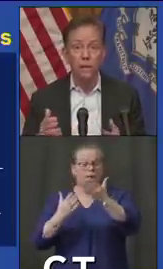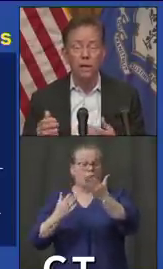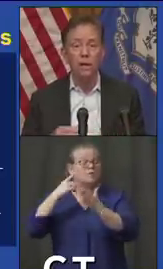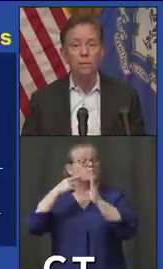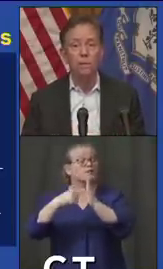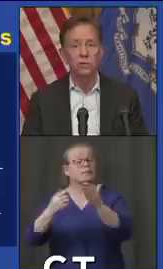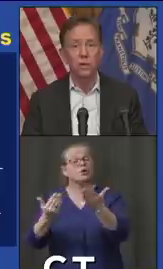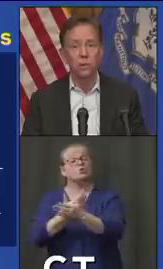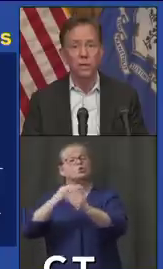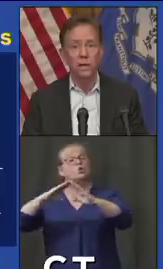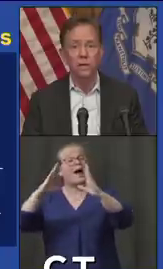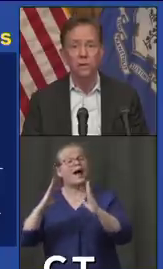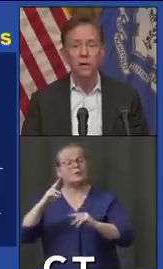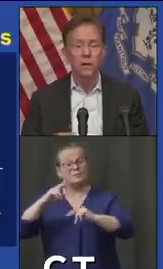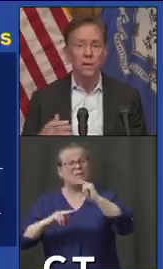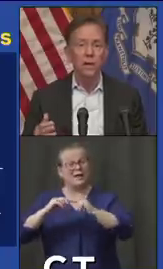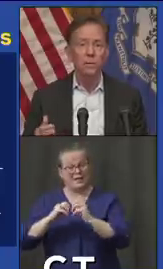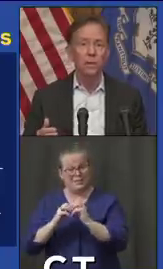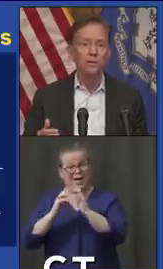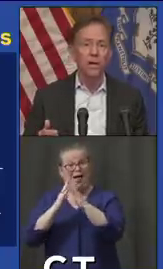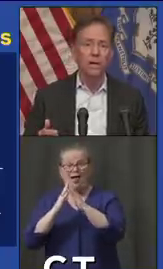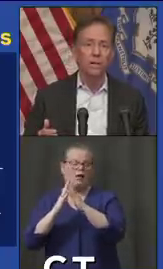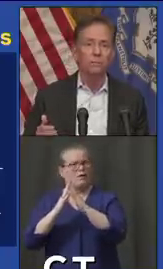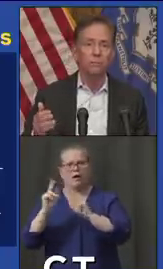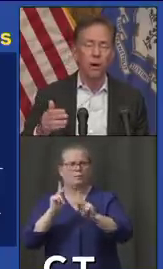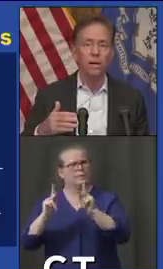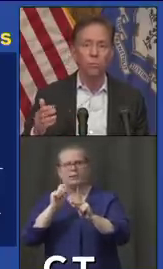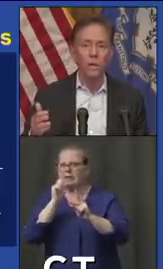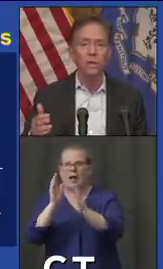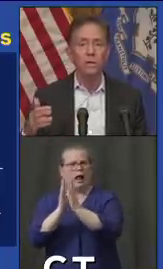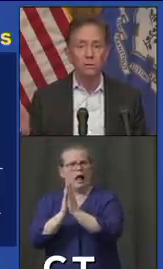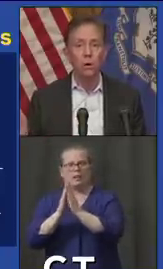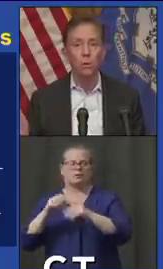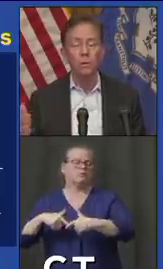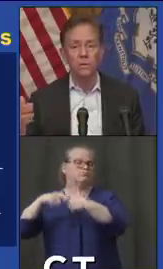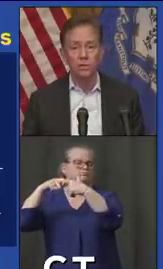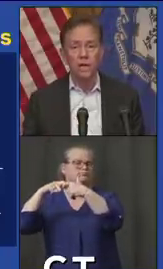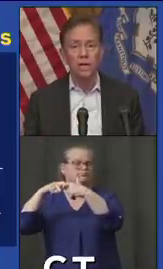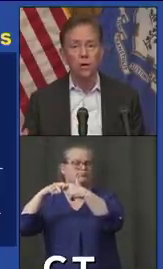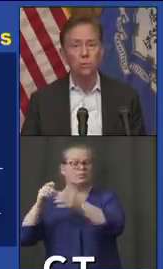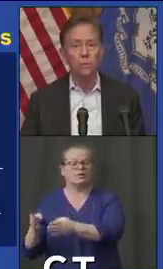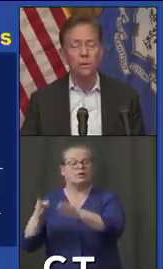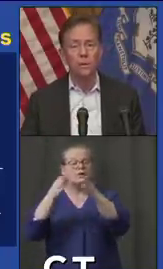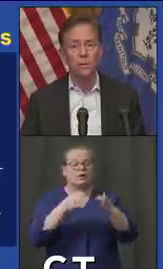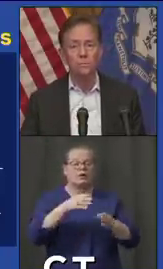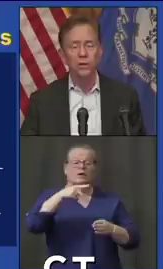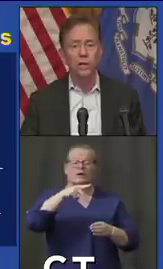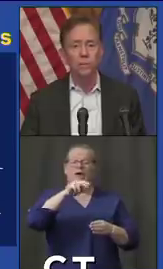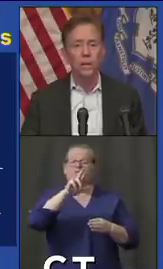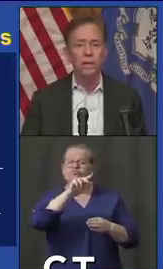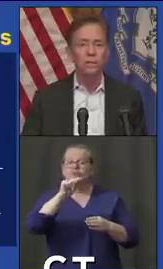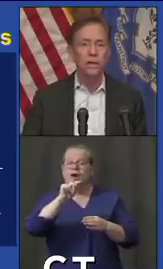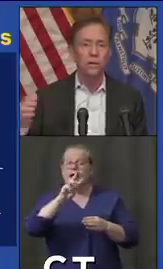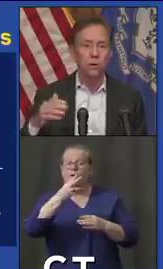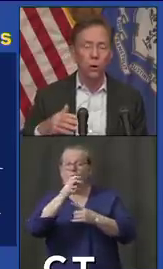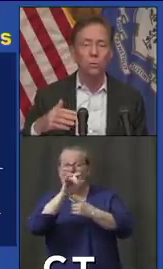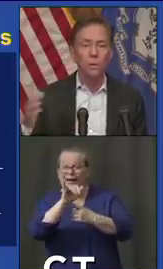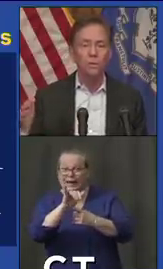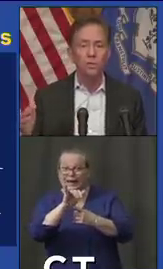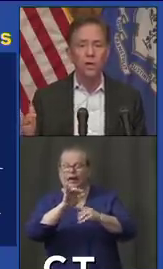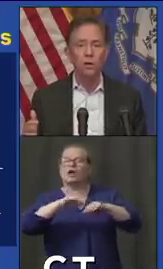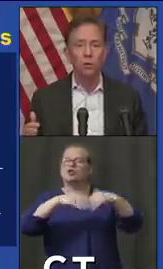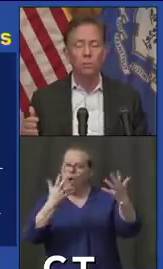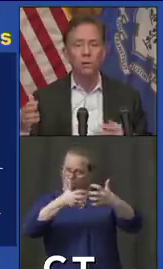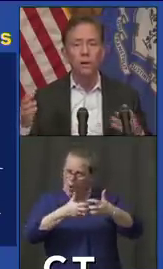not picking up, it's slowing down. That could be the fact that Pratt & Whitney, open, staying open. Stanley Black & Decker,